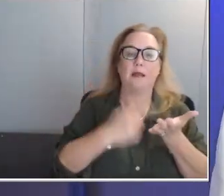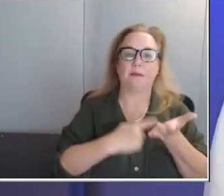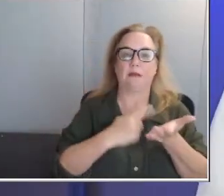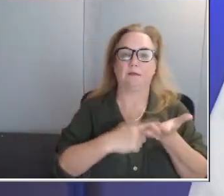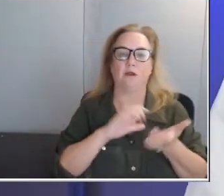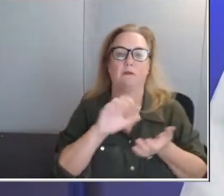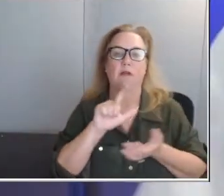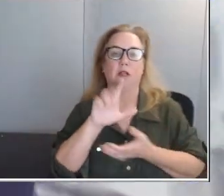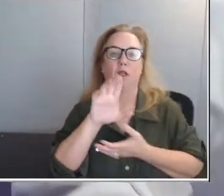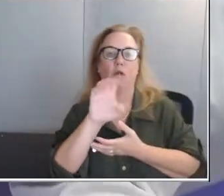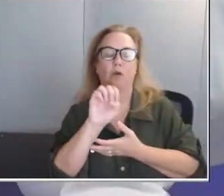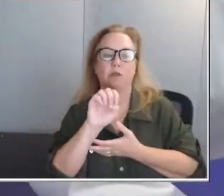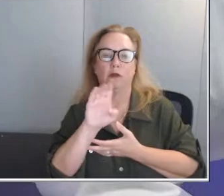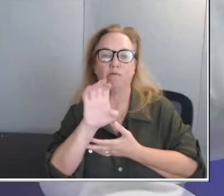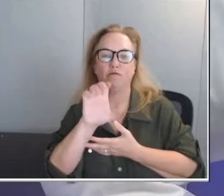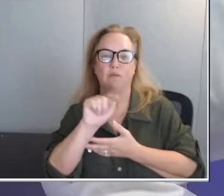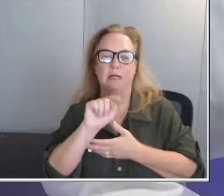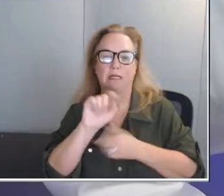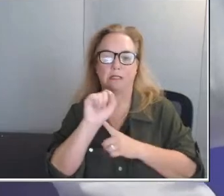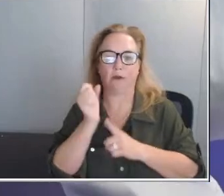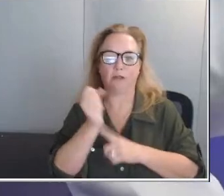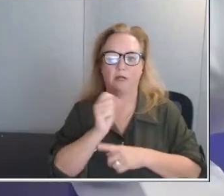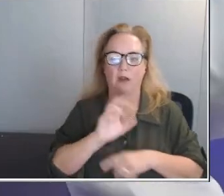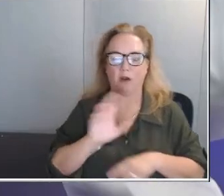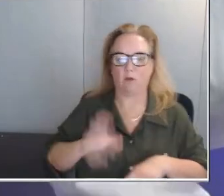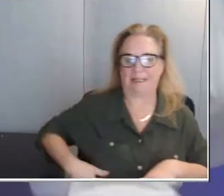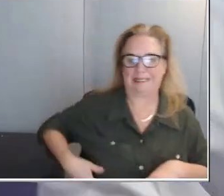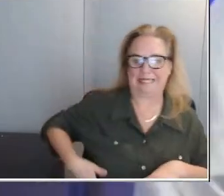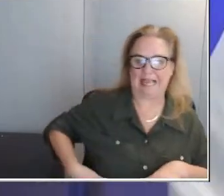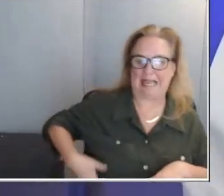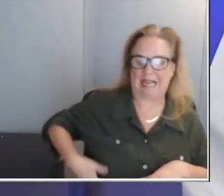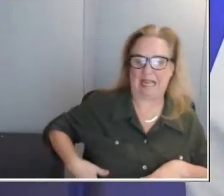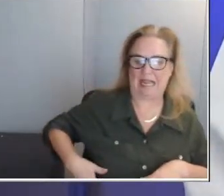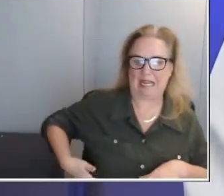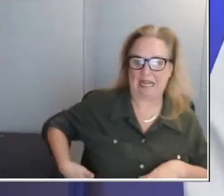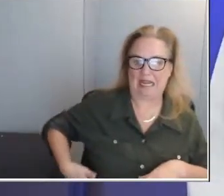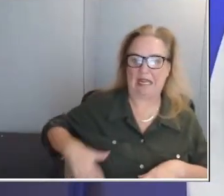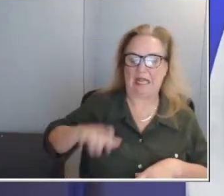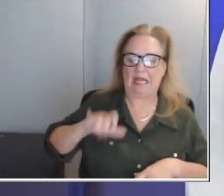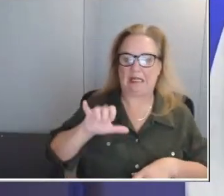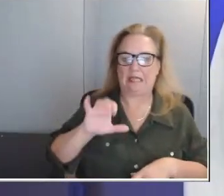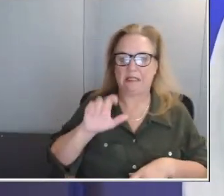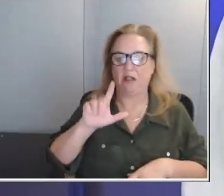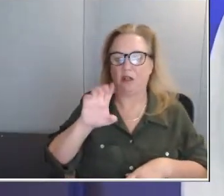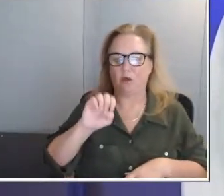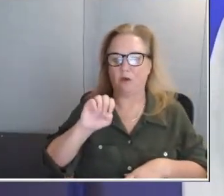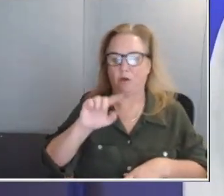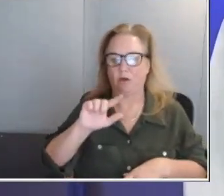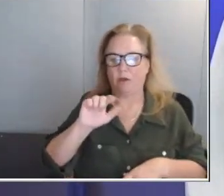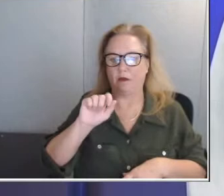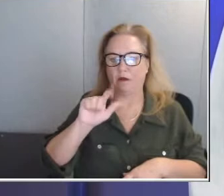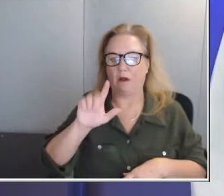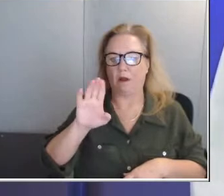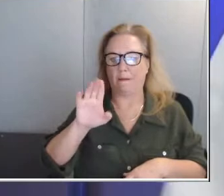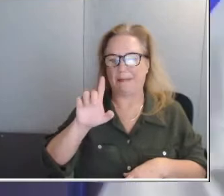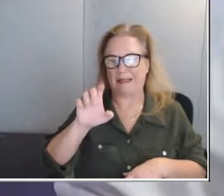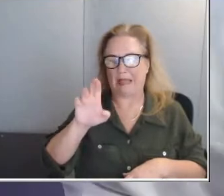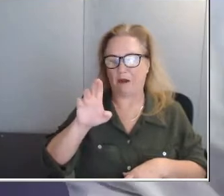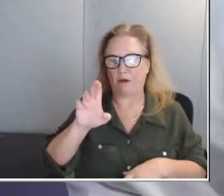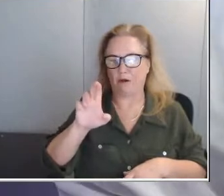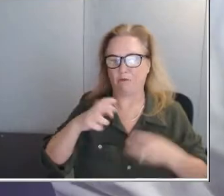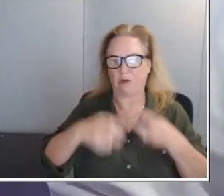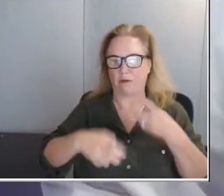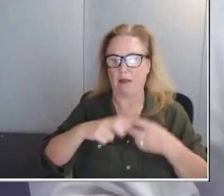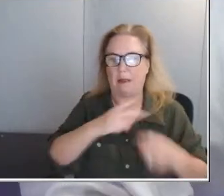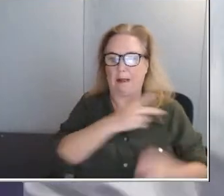like in Brett's case, he had pain on the right side of his abdomen on the upper side, and that's kind of a clue that the gallbladder may be the problem. Patients who have